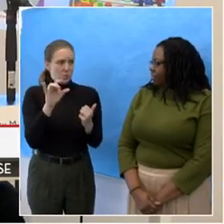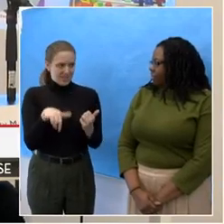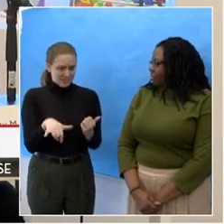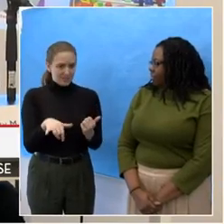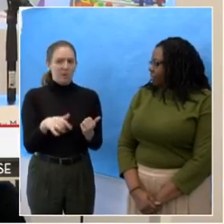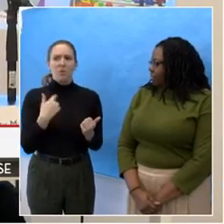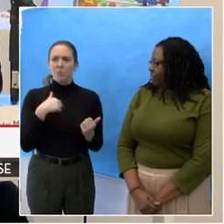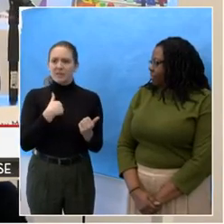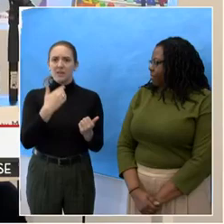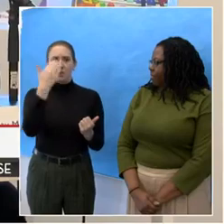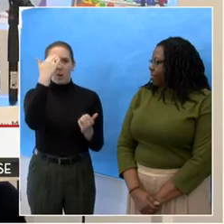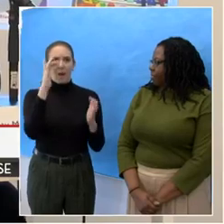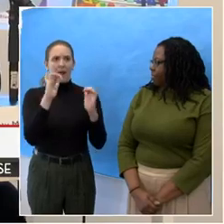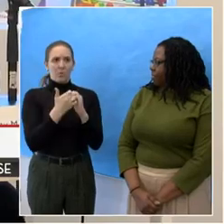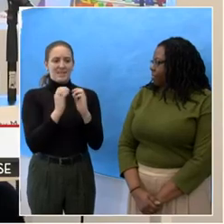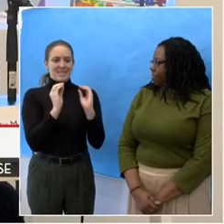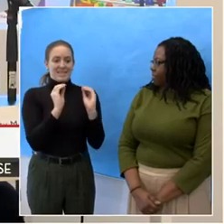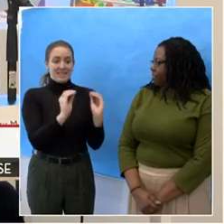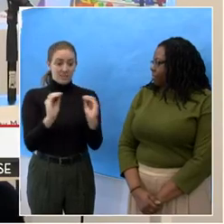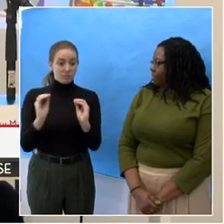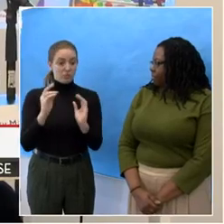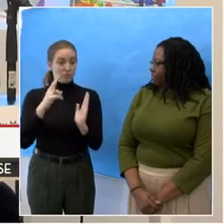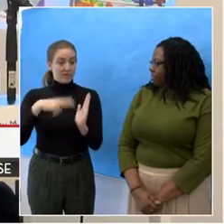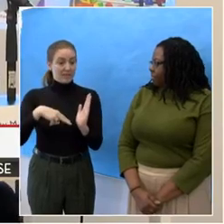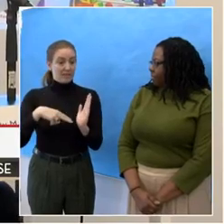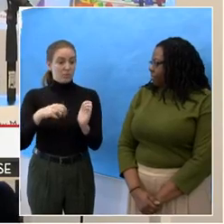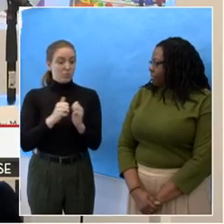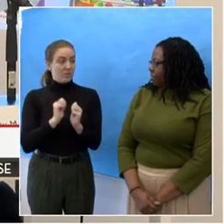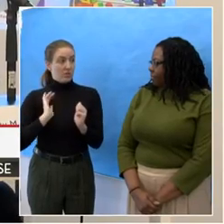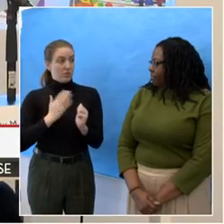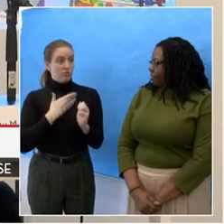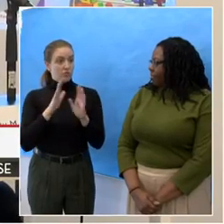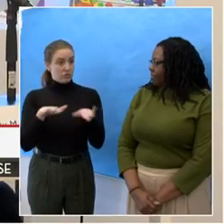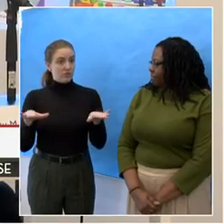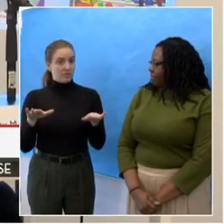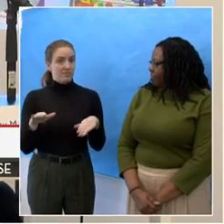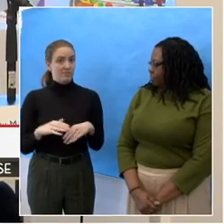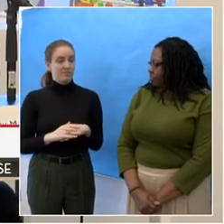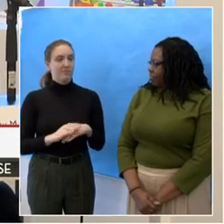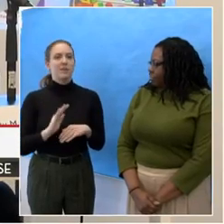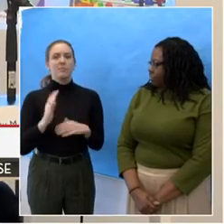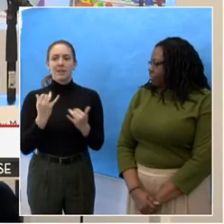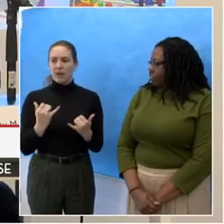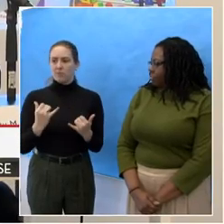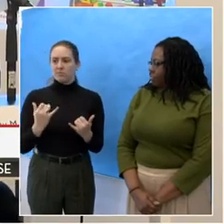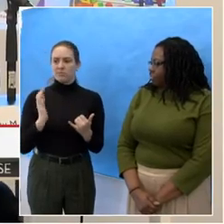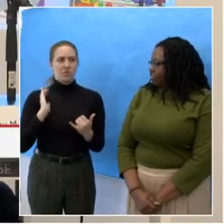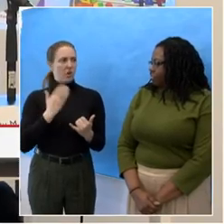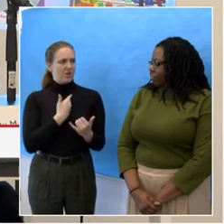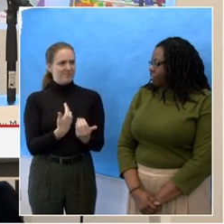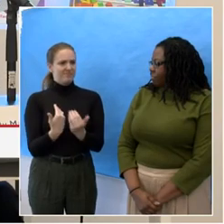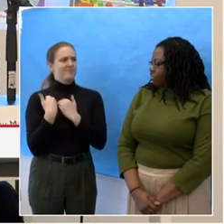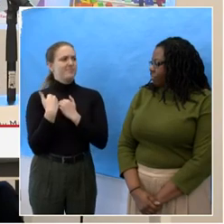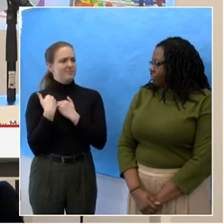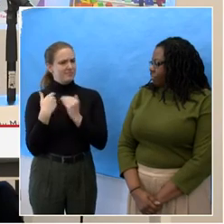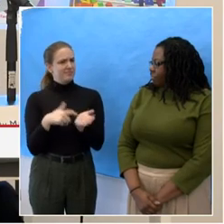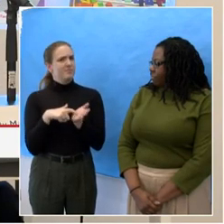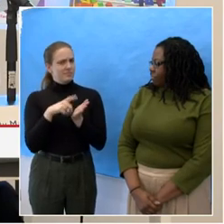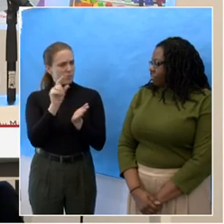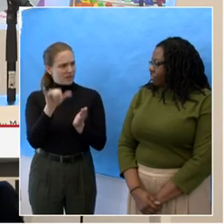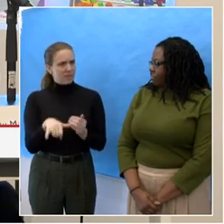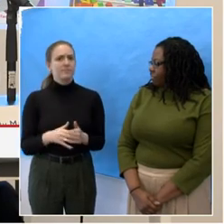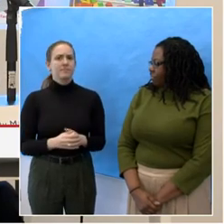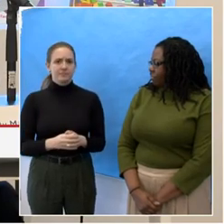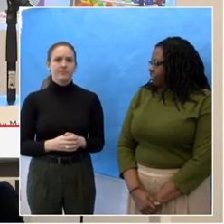to teach reading in our children. And it is our obligation to do this.